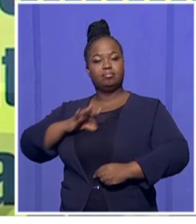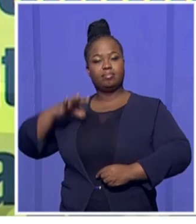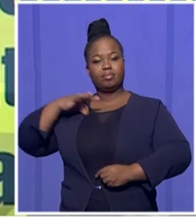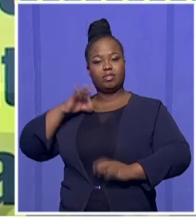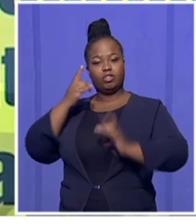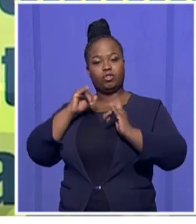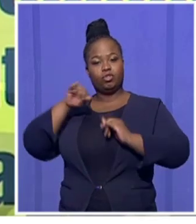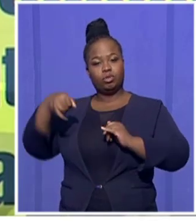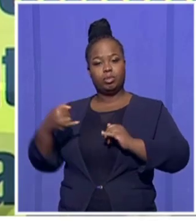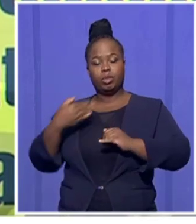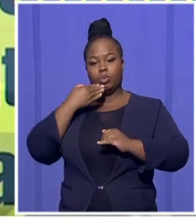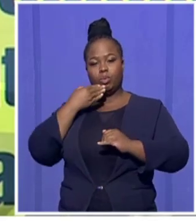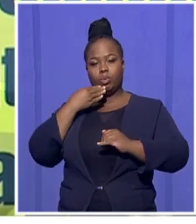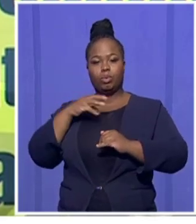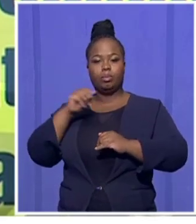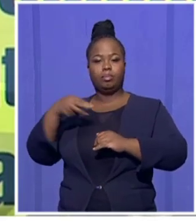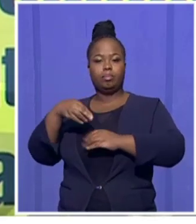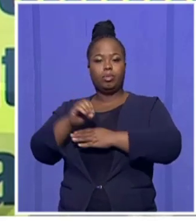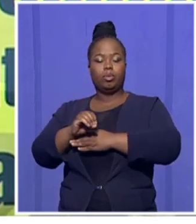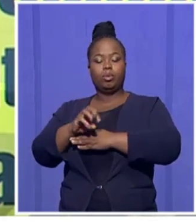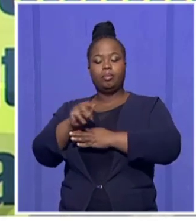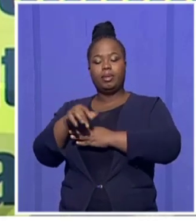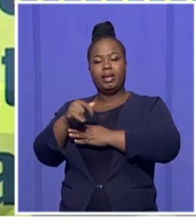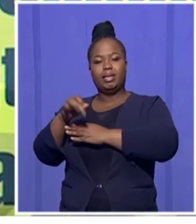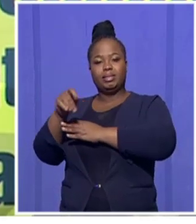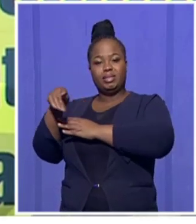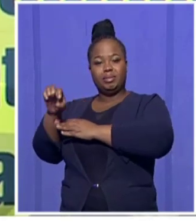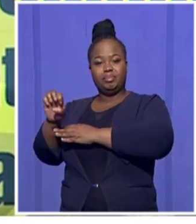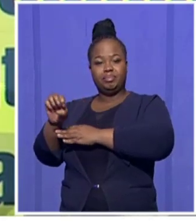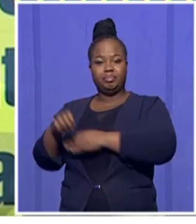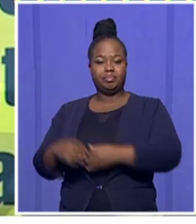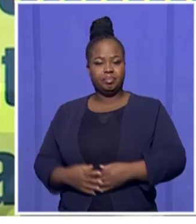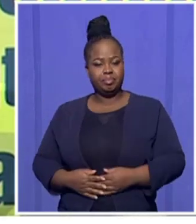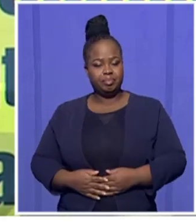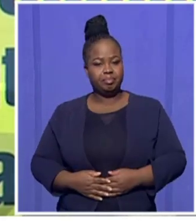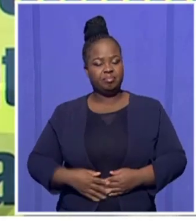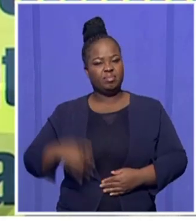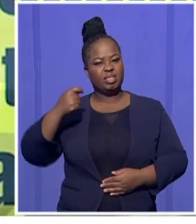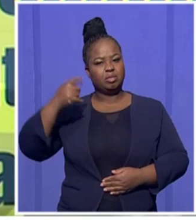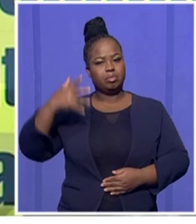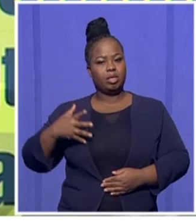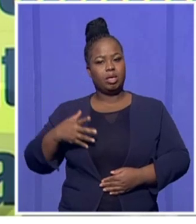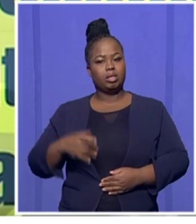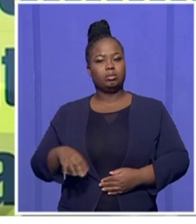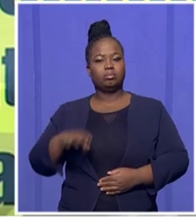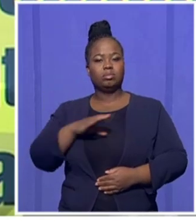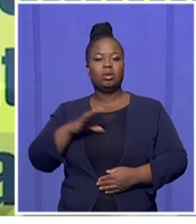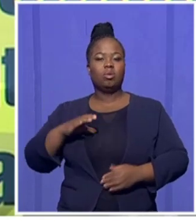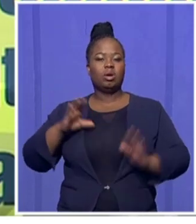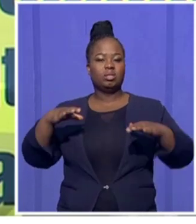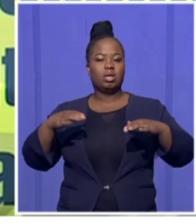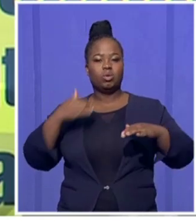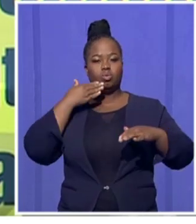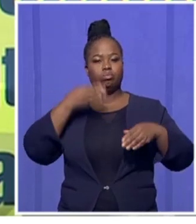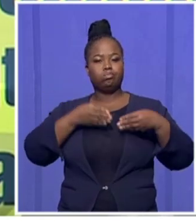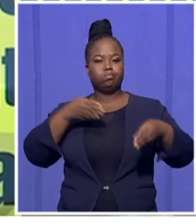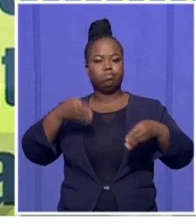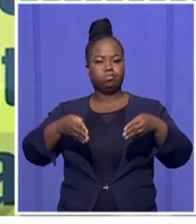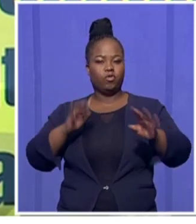Joburg, Mphalatsi, the Speaker and all councillors of the city,